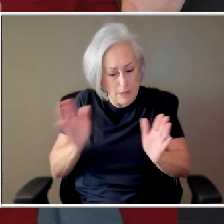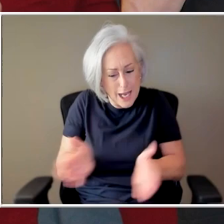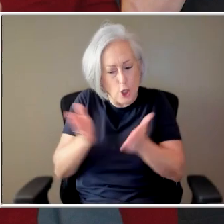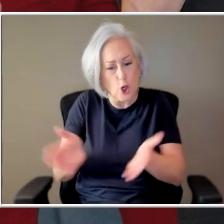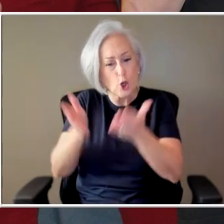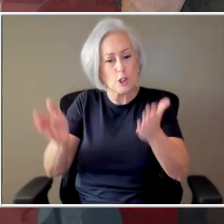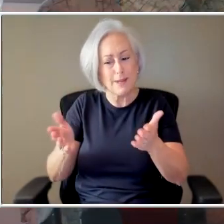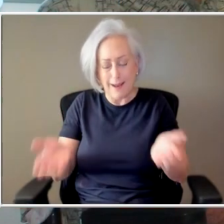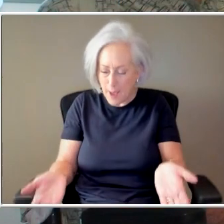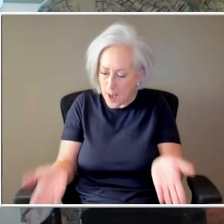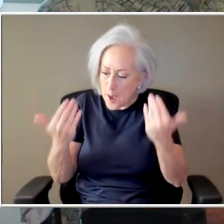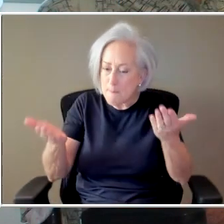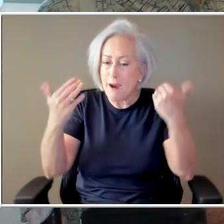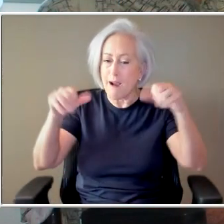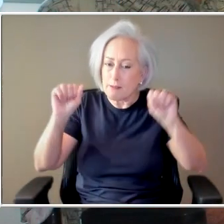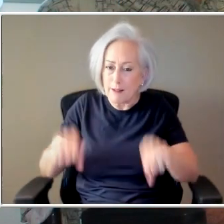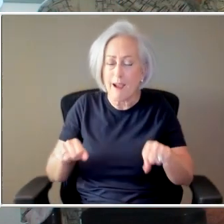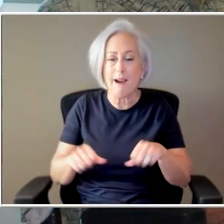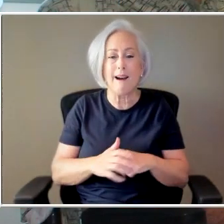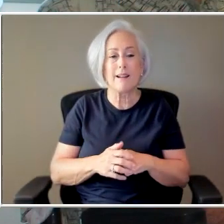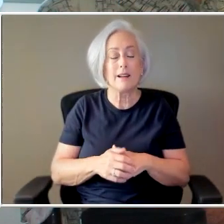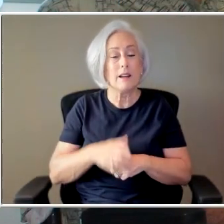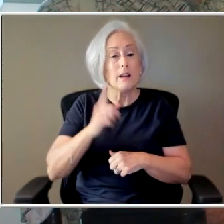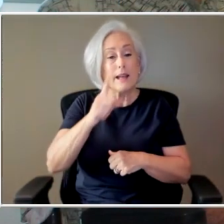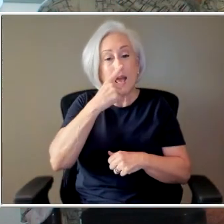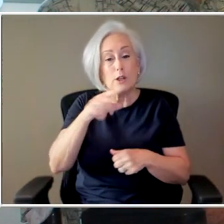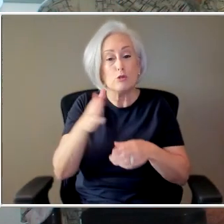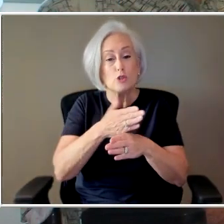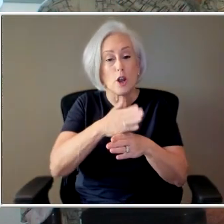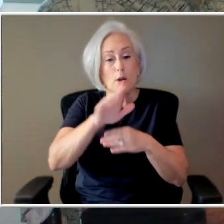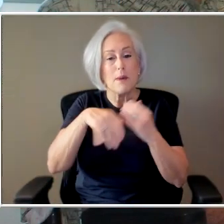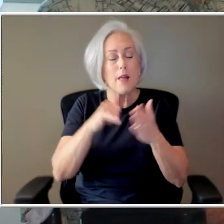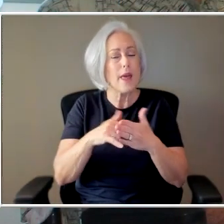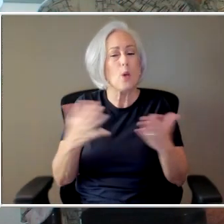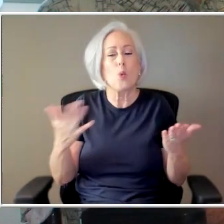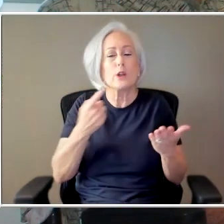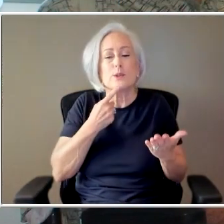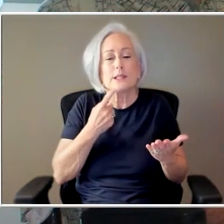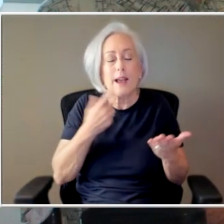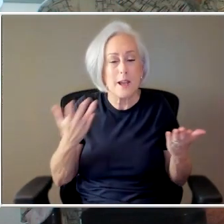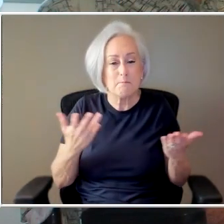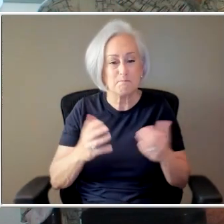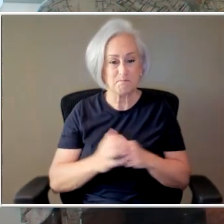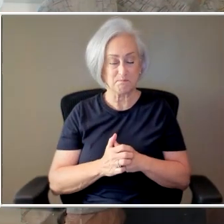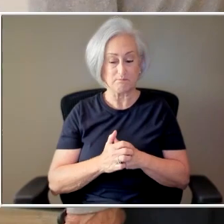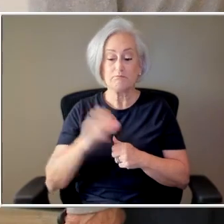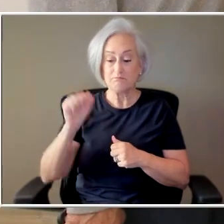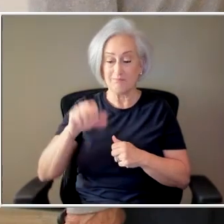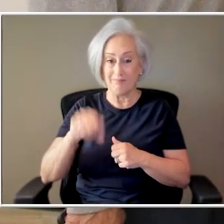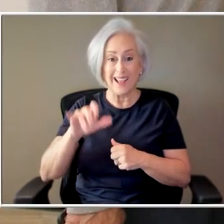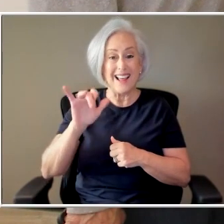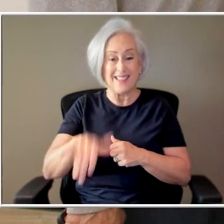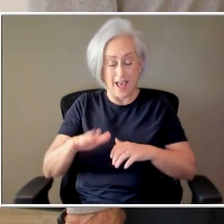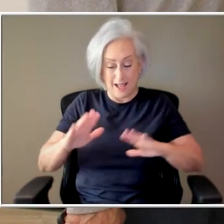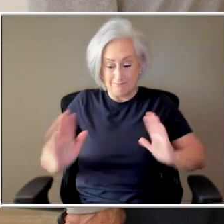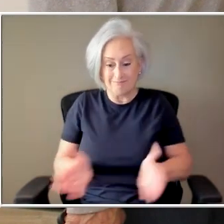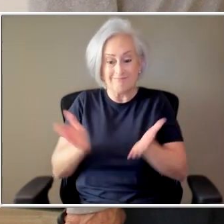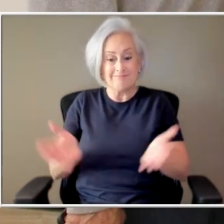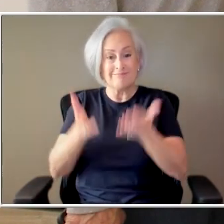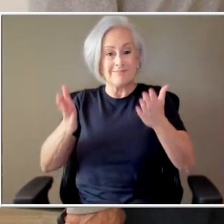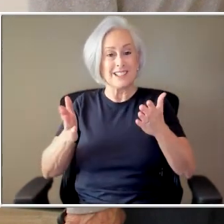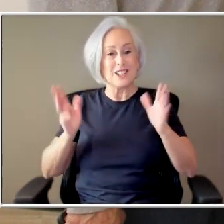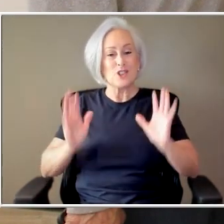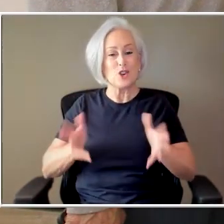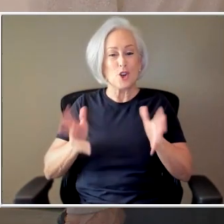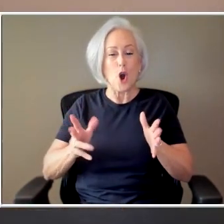motivation to do this. Yes. Can you share a little bit about that? What do you say to them? Yeah, I think that pep talk is kind of our second language around here, to be